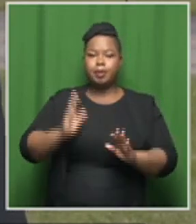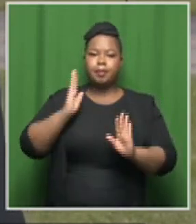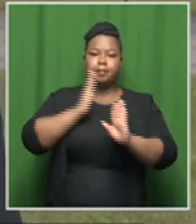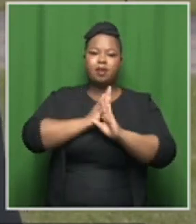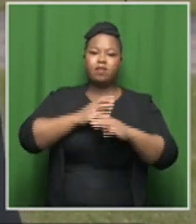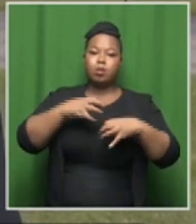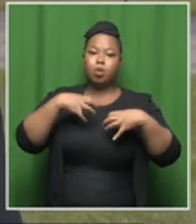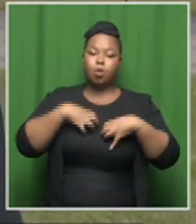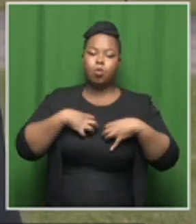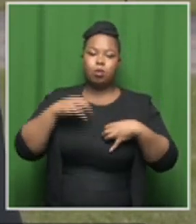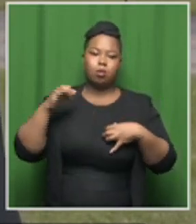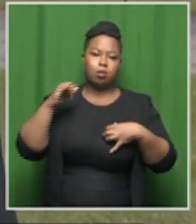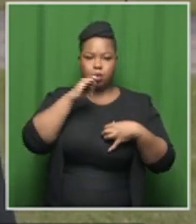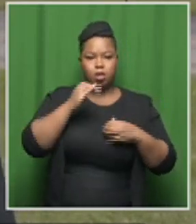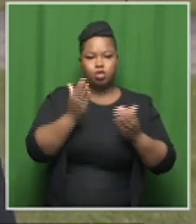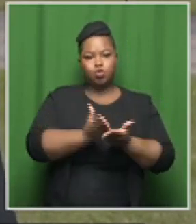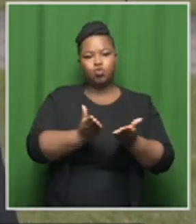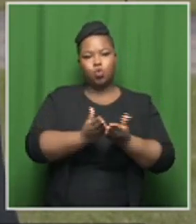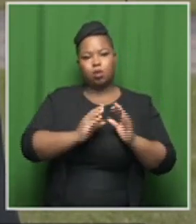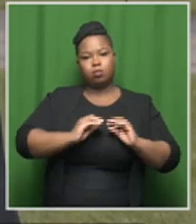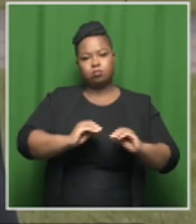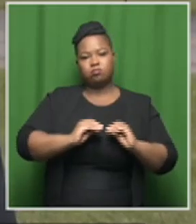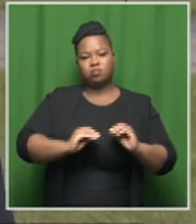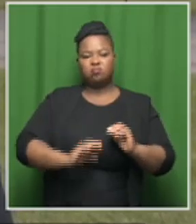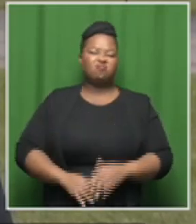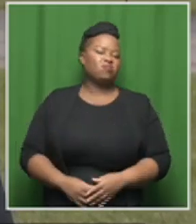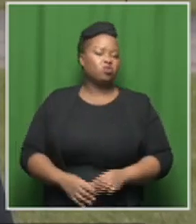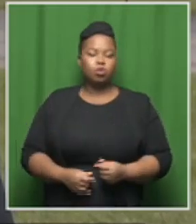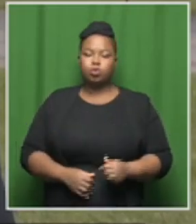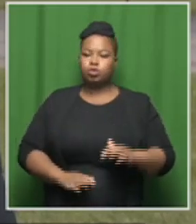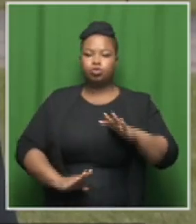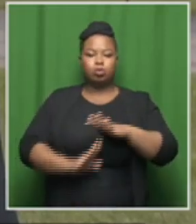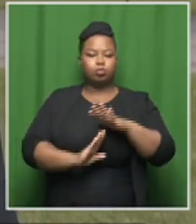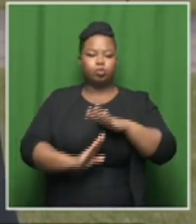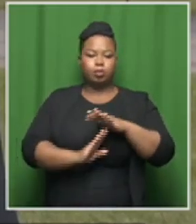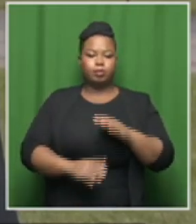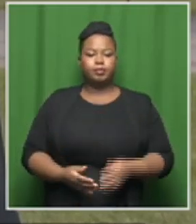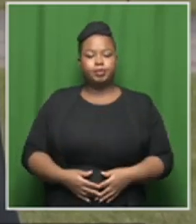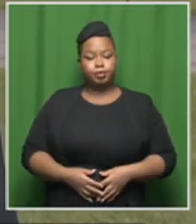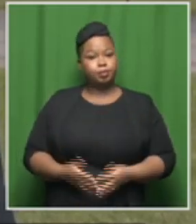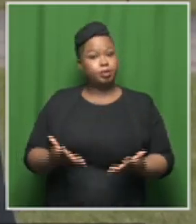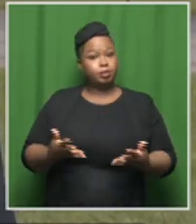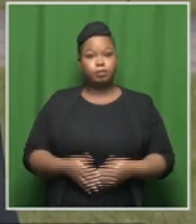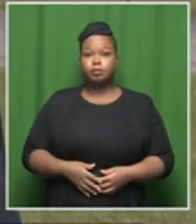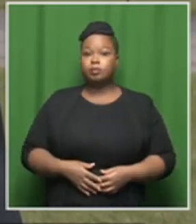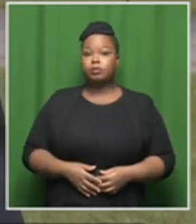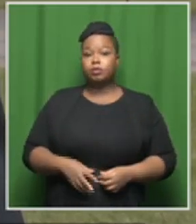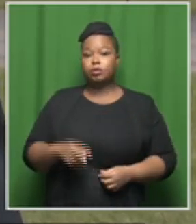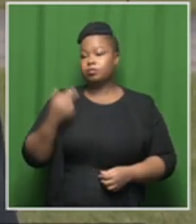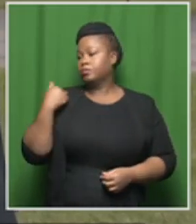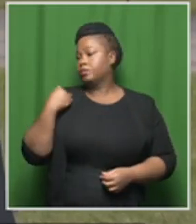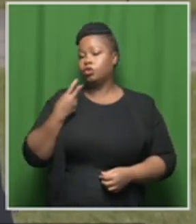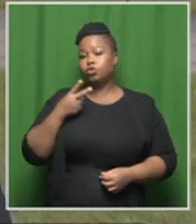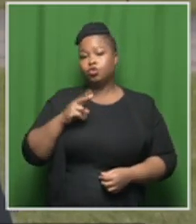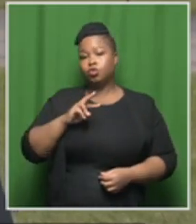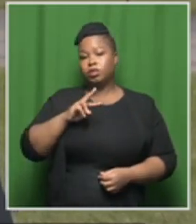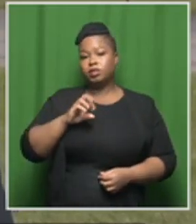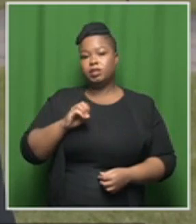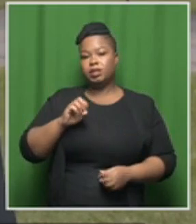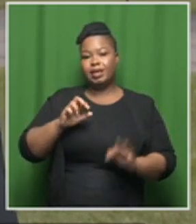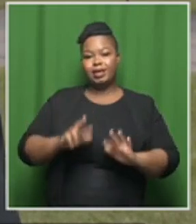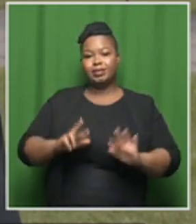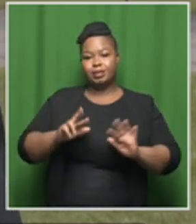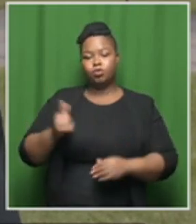world, if not the top school. We've been voted that many times. For instance, 2018, 43 Air School was voted the